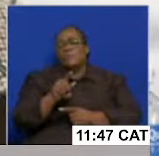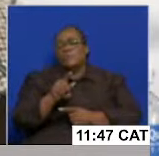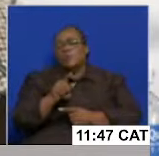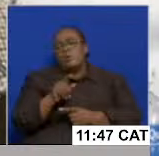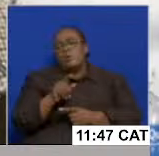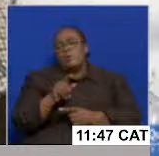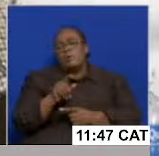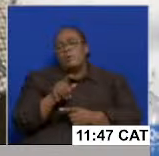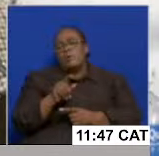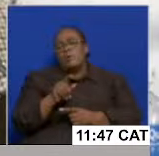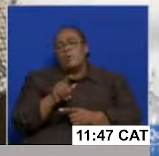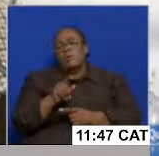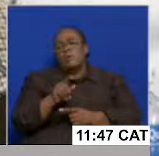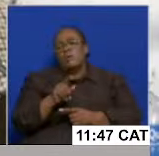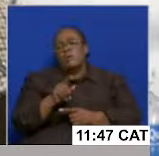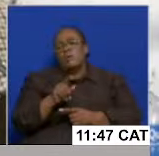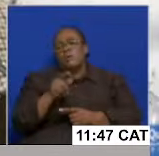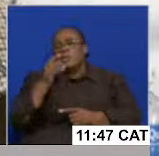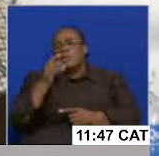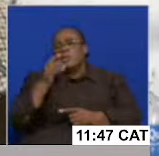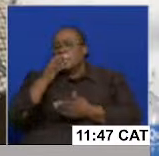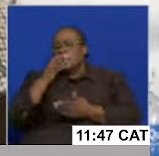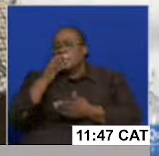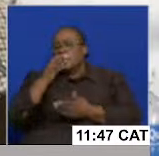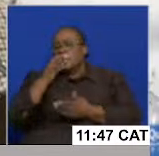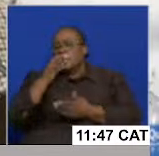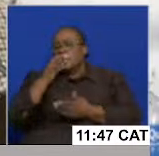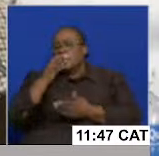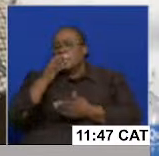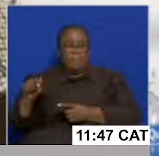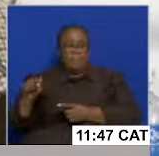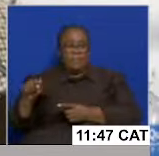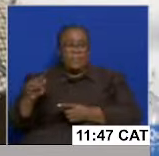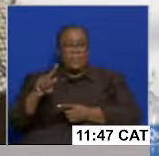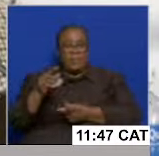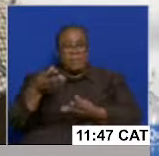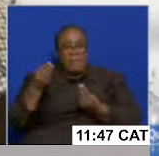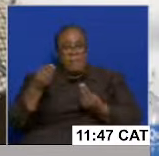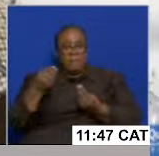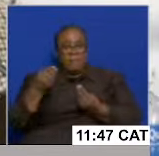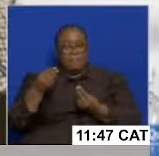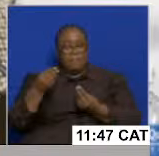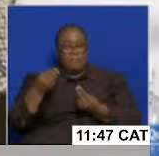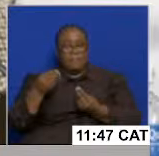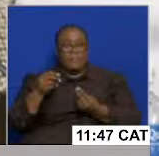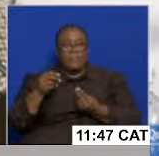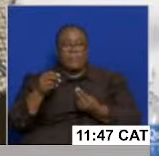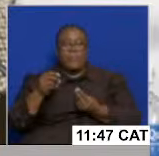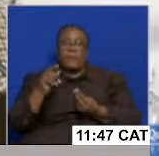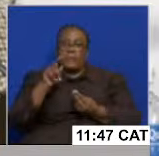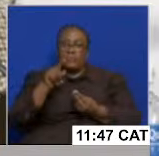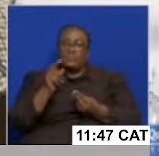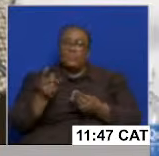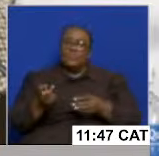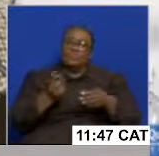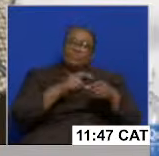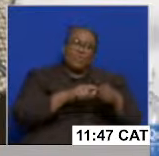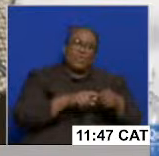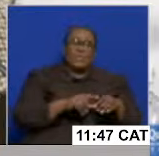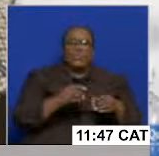from Deputy Chief Inspector Maseko to join or to attend at this joint